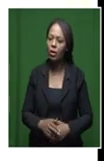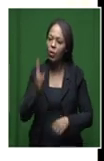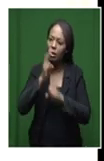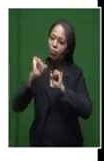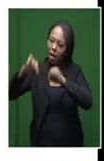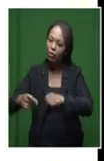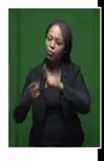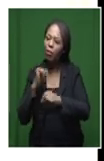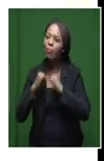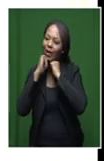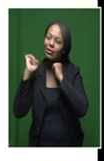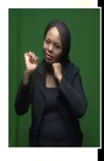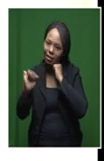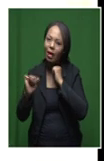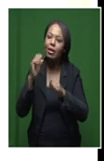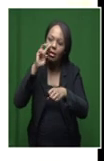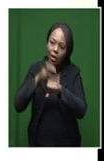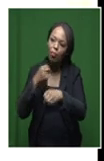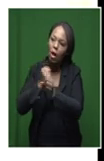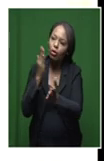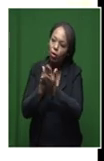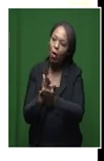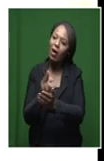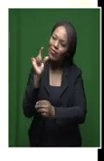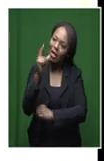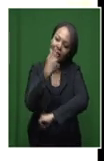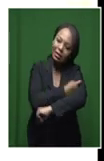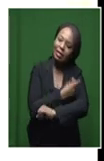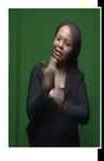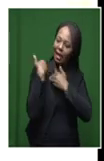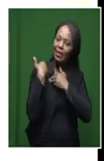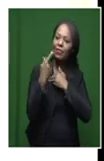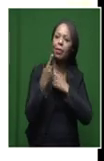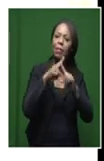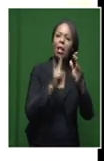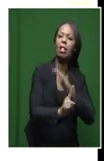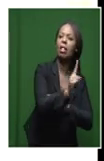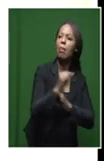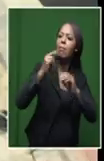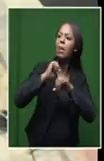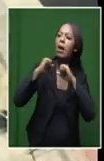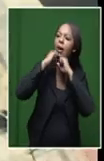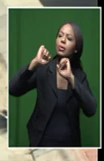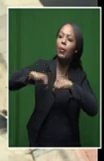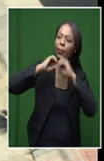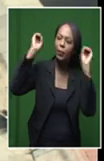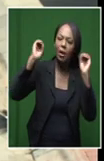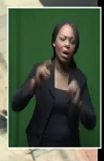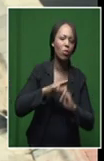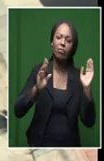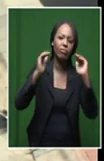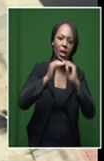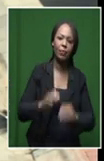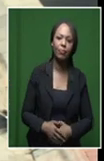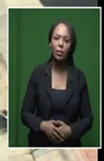permission from your parents, and they also need to be sure that it's safe. So when you go without their consent, it's just not on. No, because we need